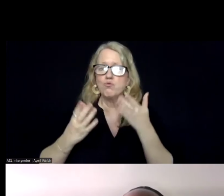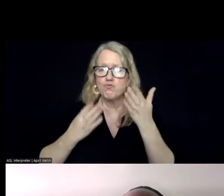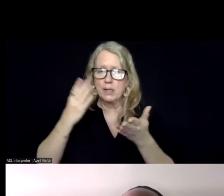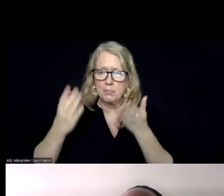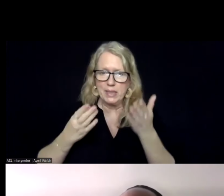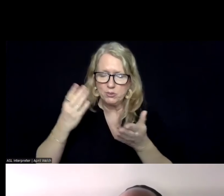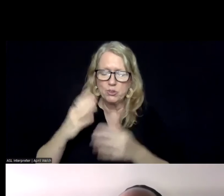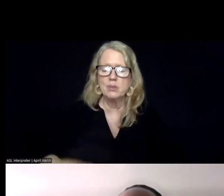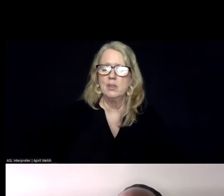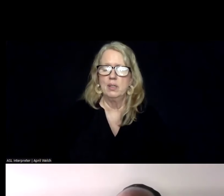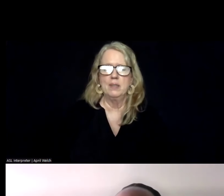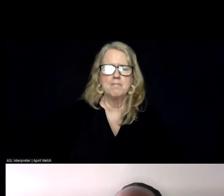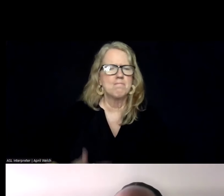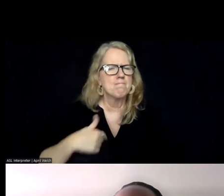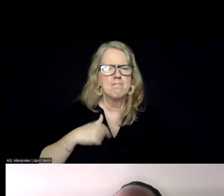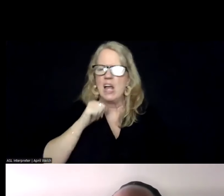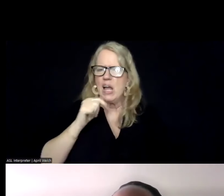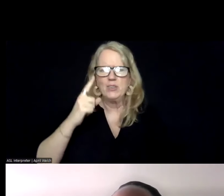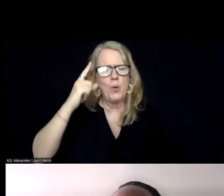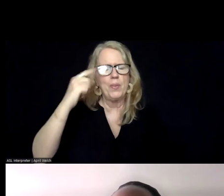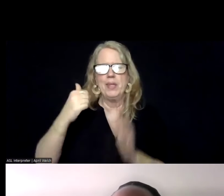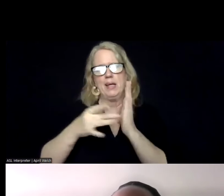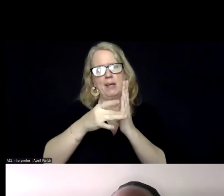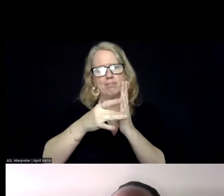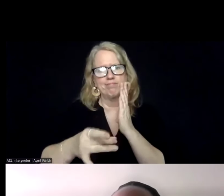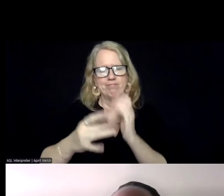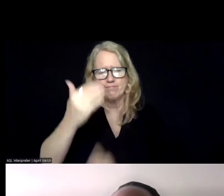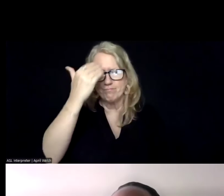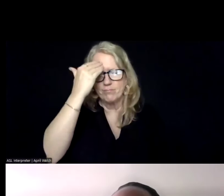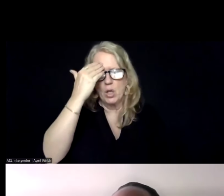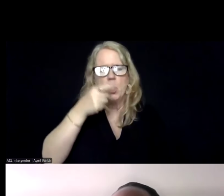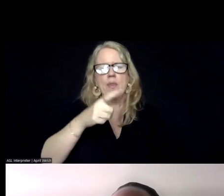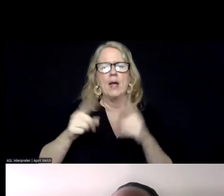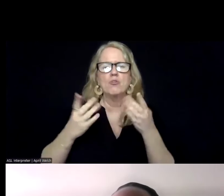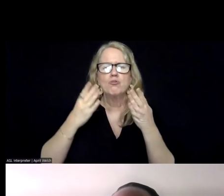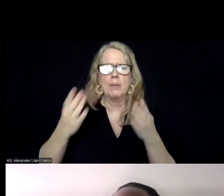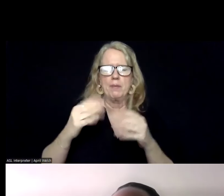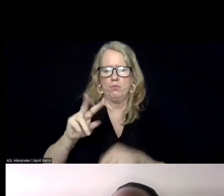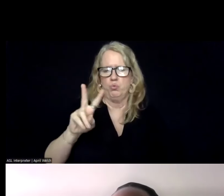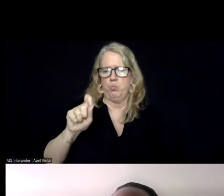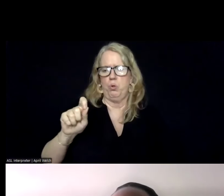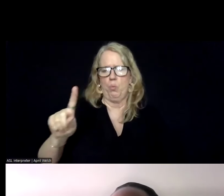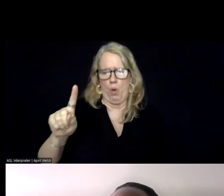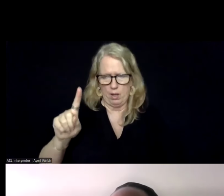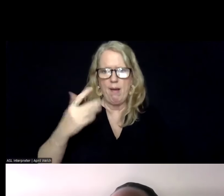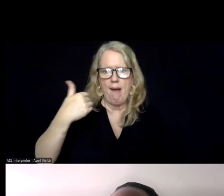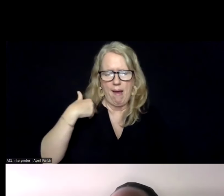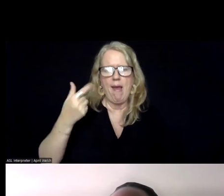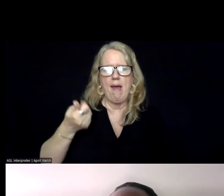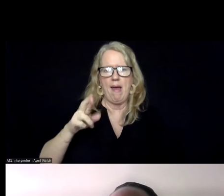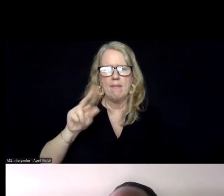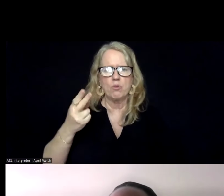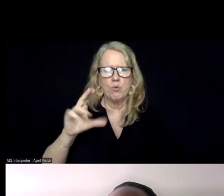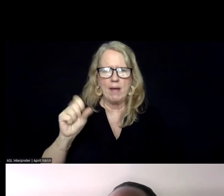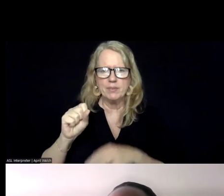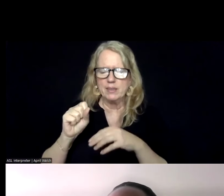I don't think I was savvy enough to have the recommendation for 2.1, although I have graphics that